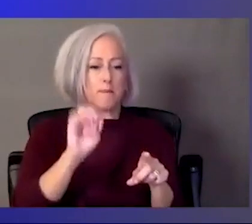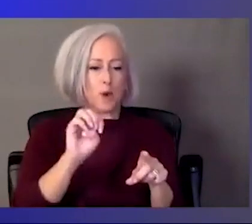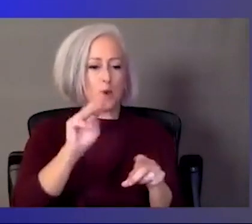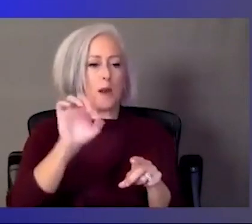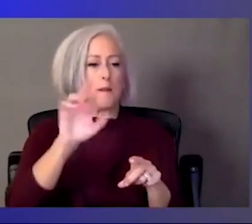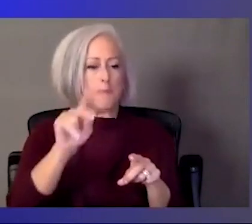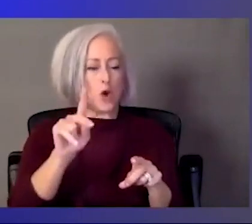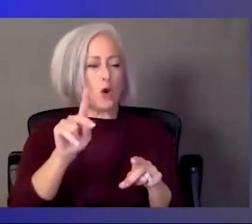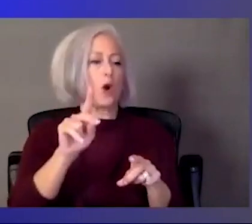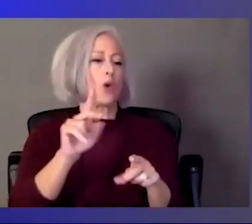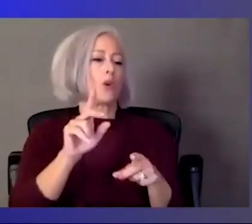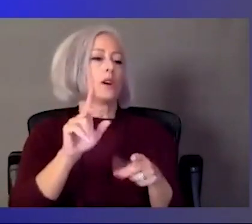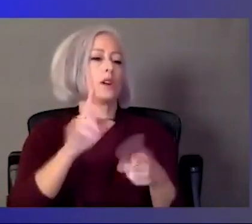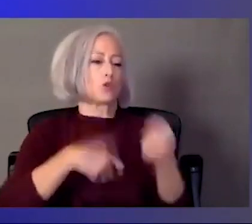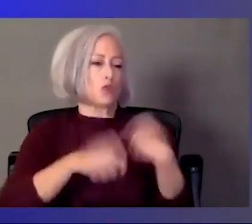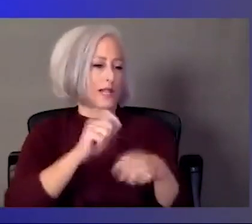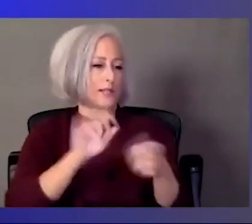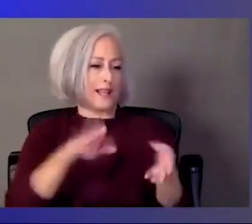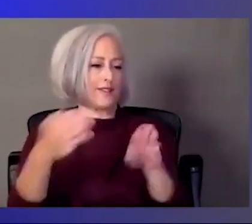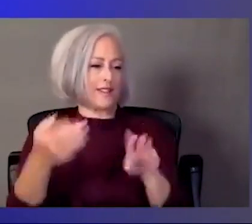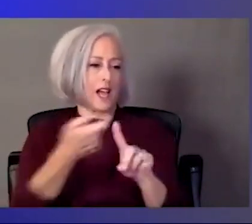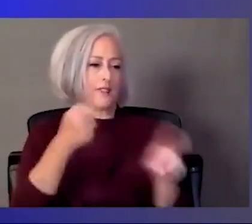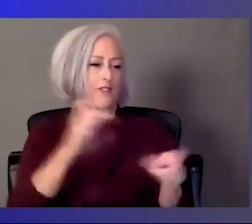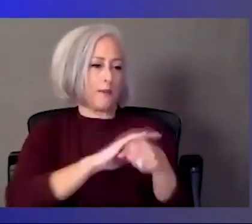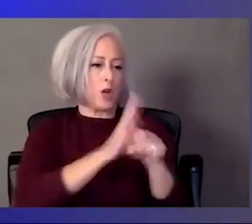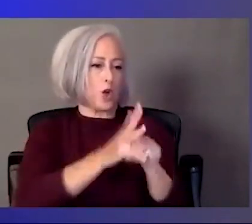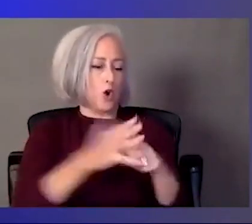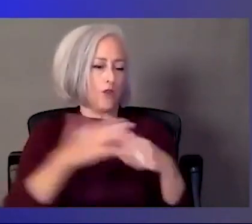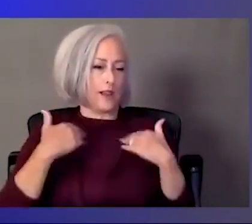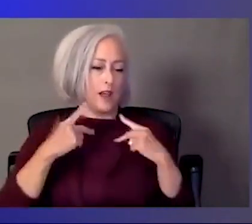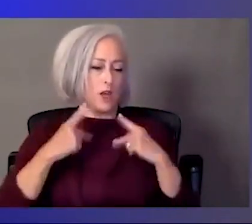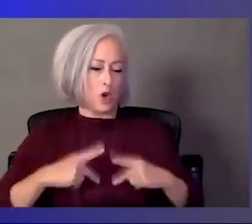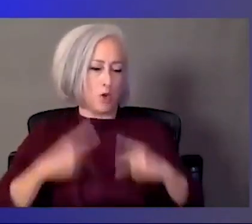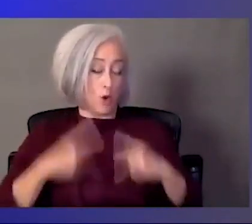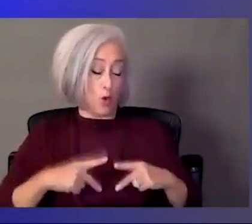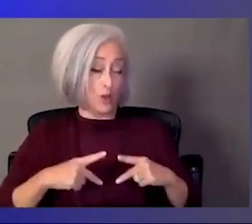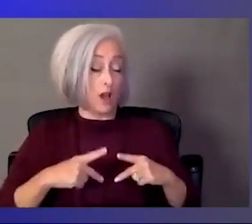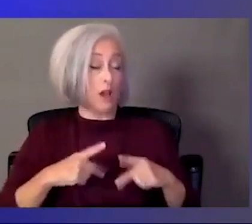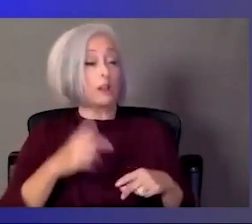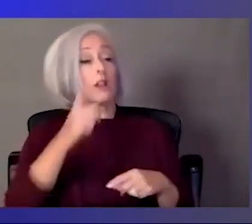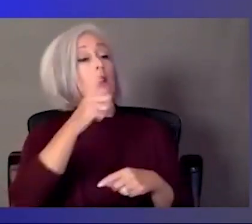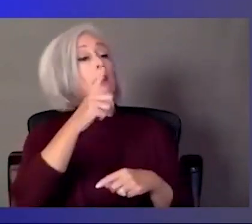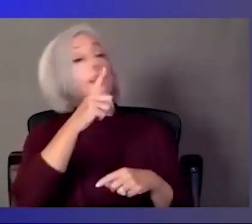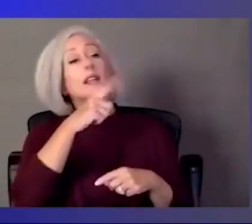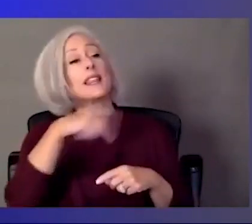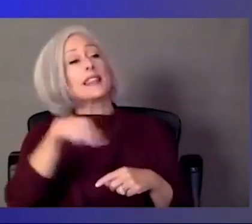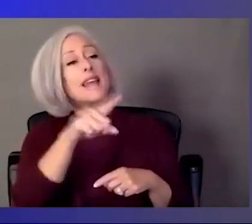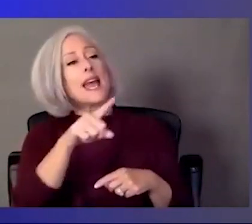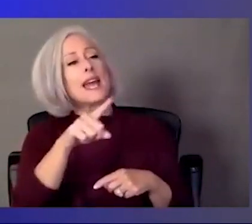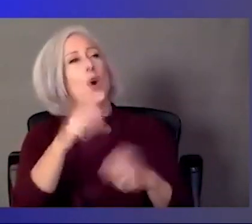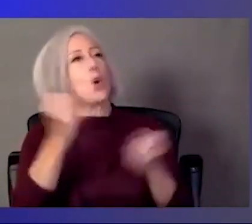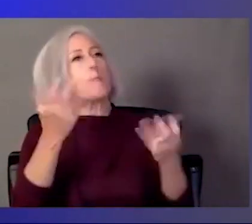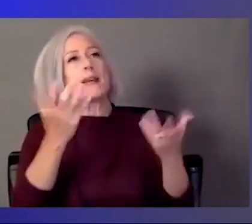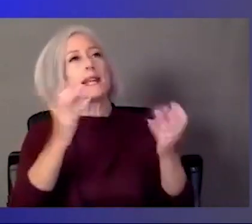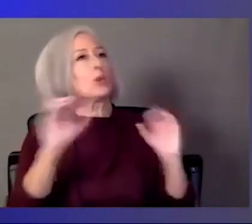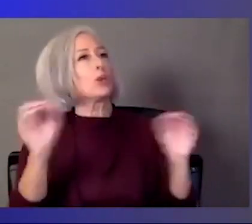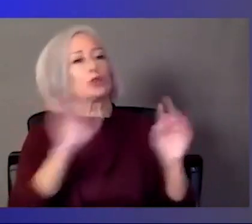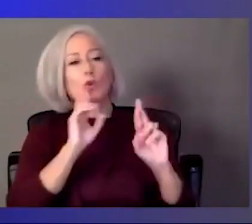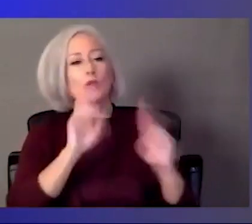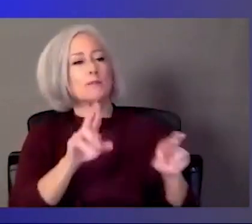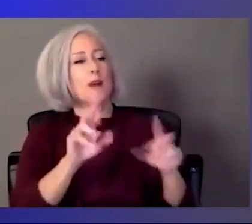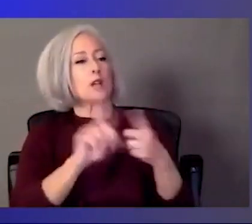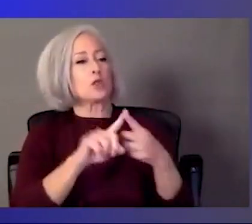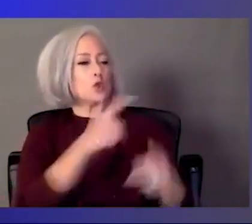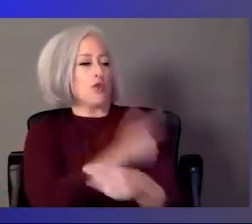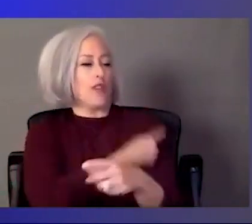patients to COVID pneumonia, and many of them won't respond to vaccination. We continue to